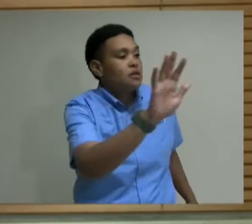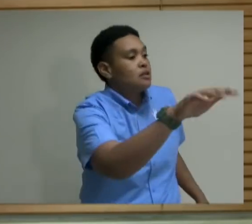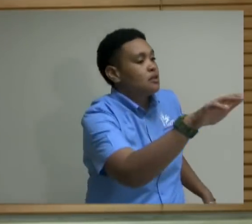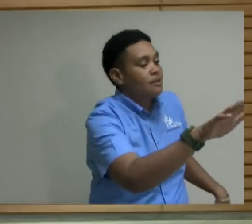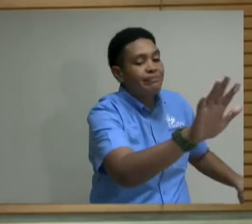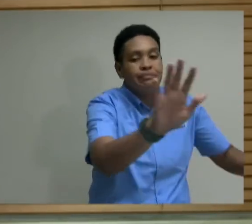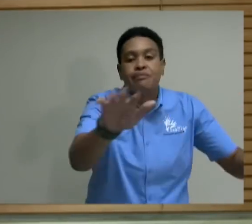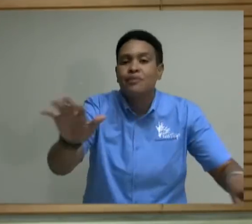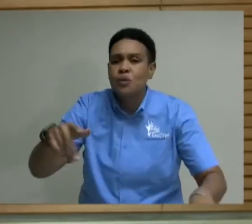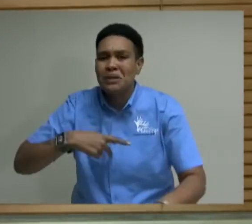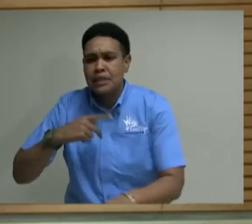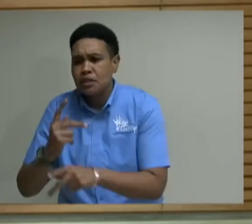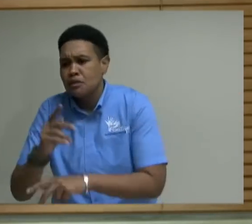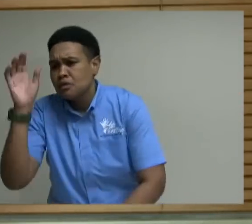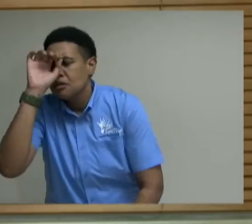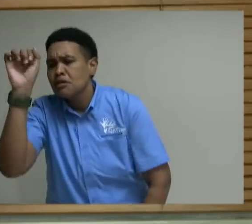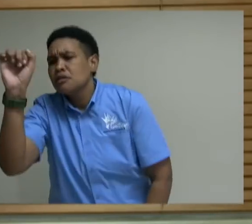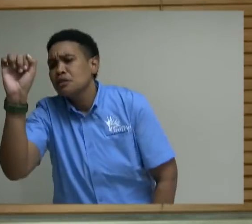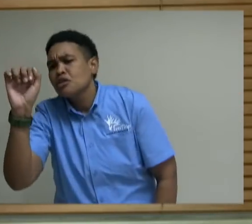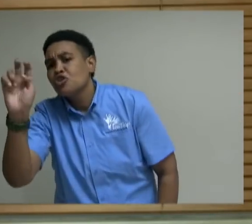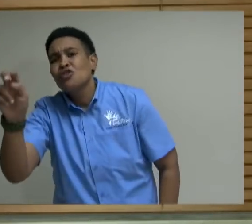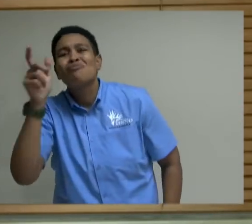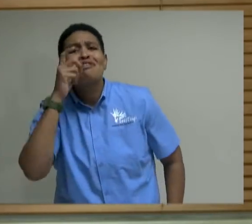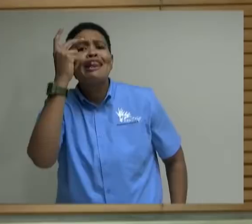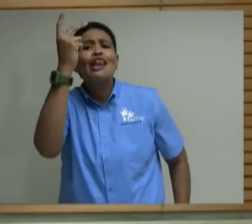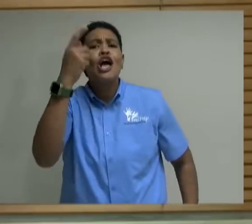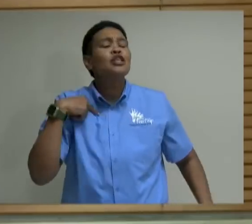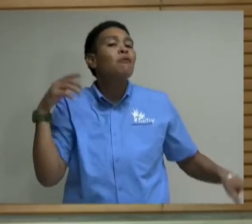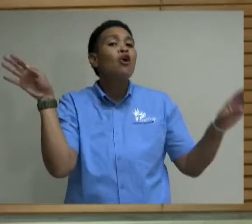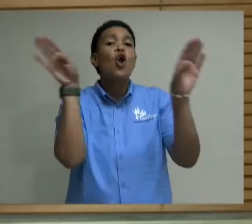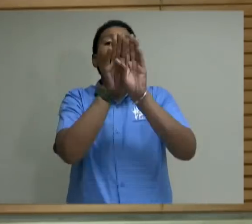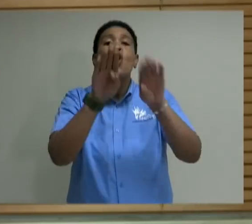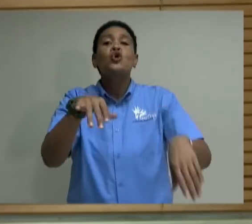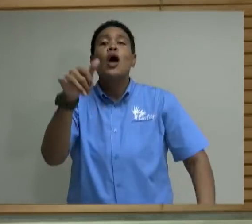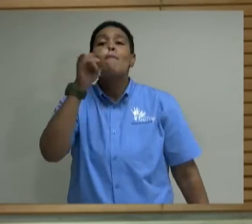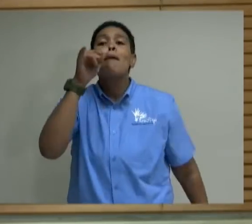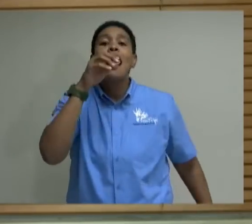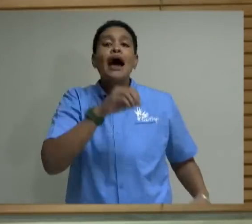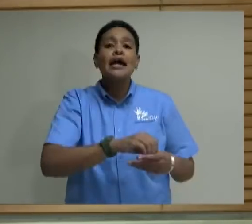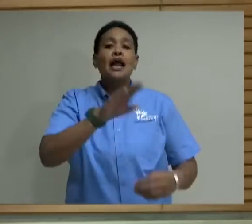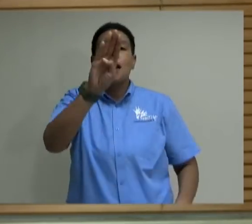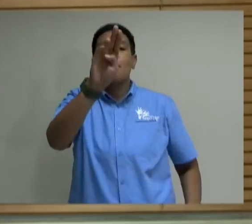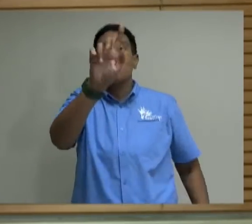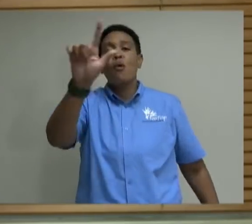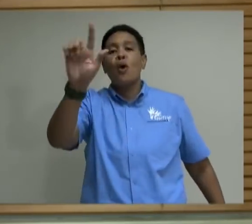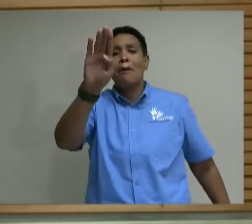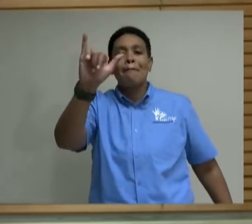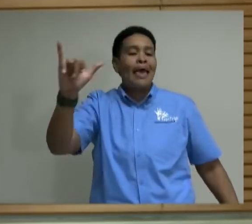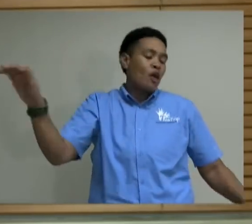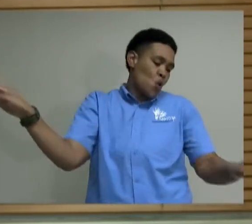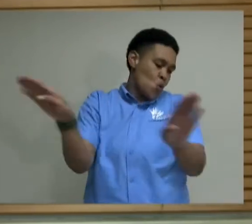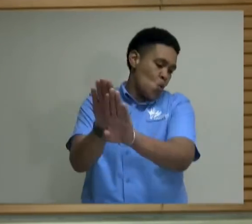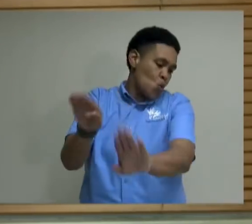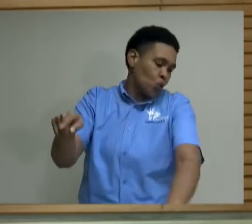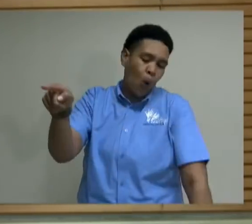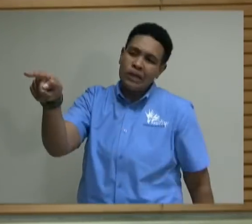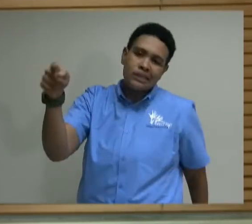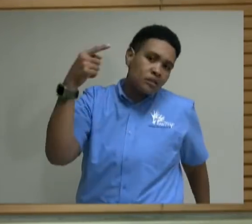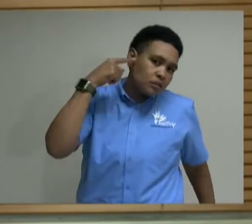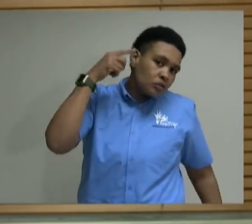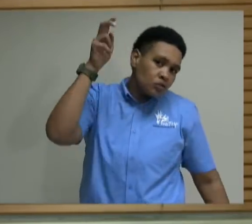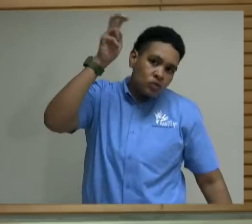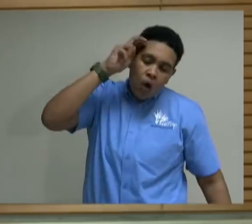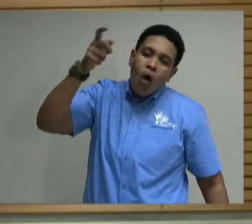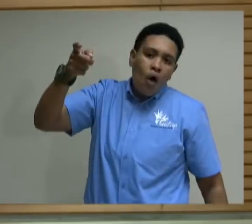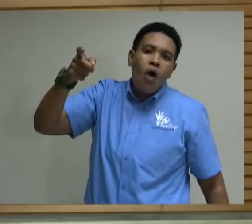to pursue them. Just Thursday ago, we had to close down a bar in Bull Bay, and we are able to